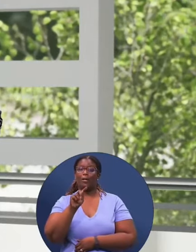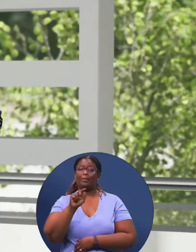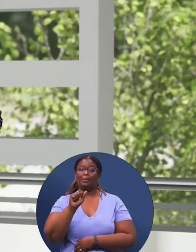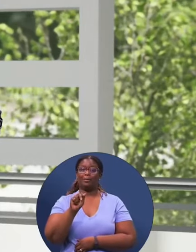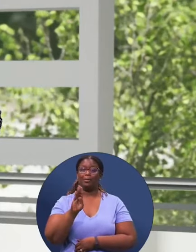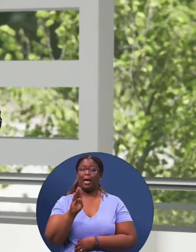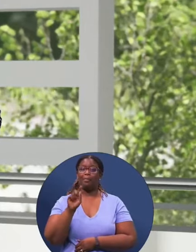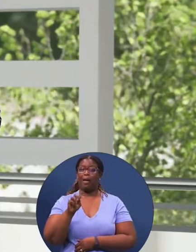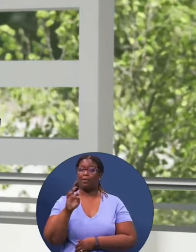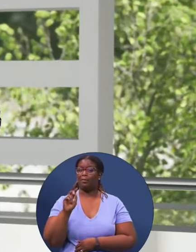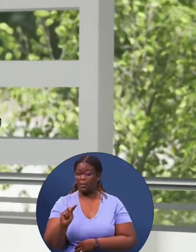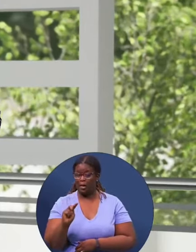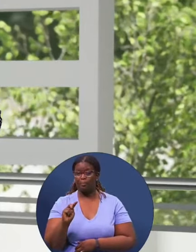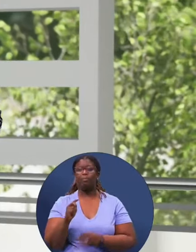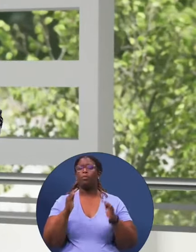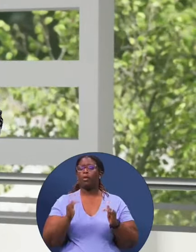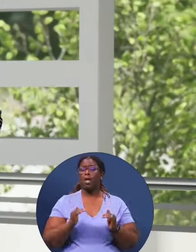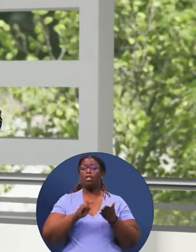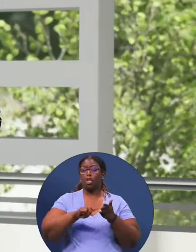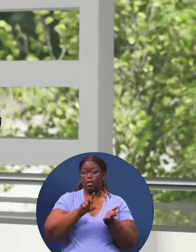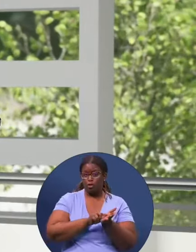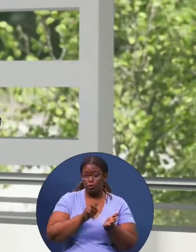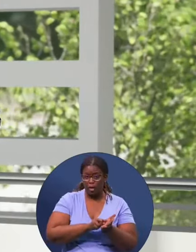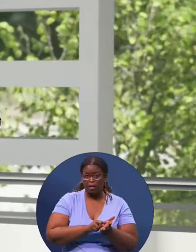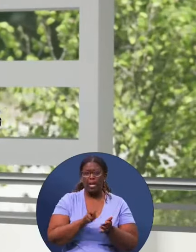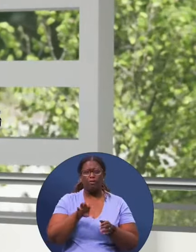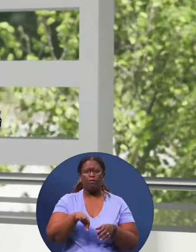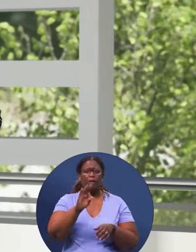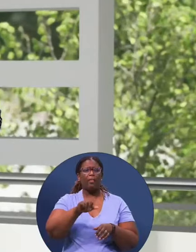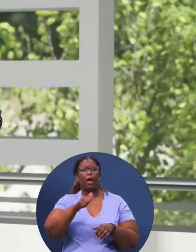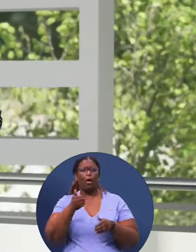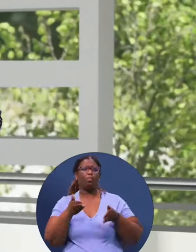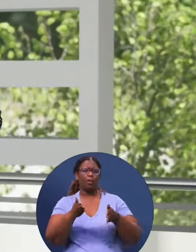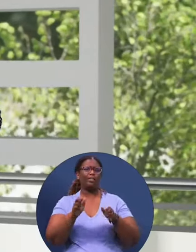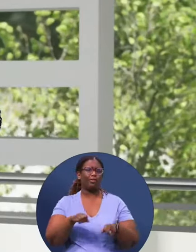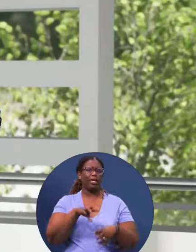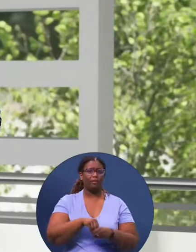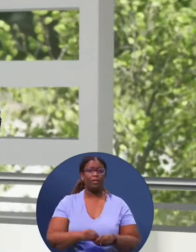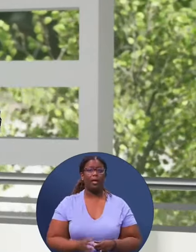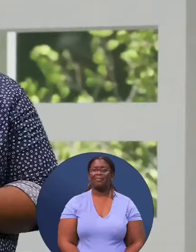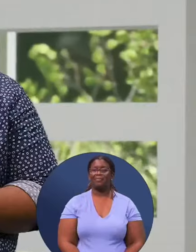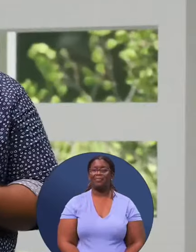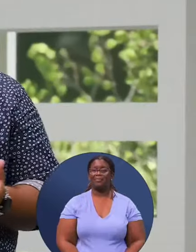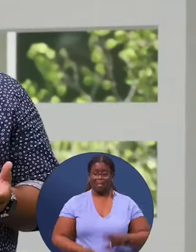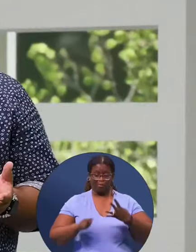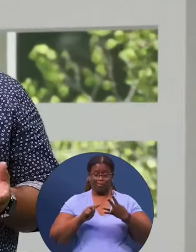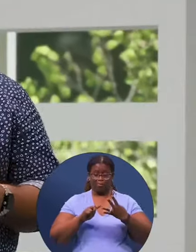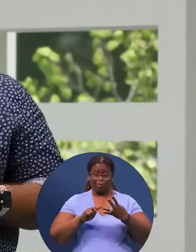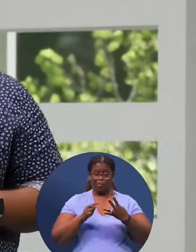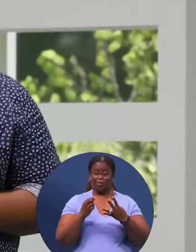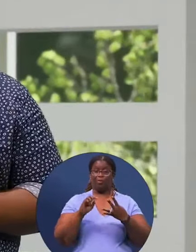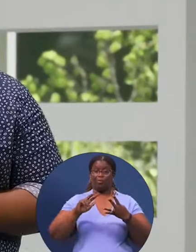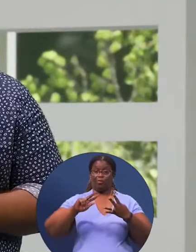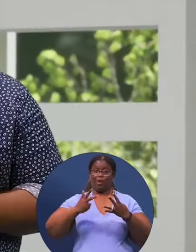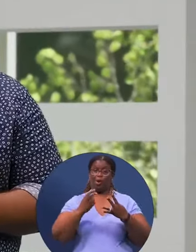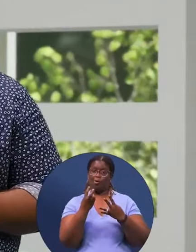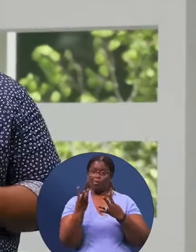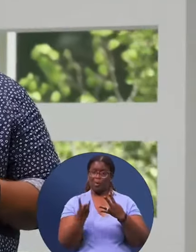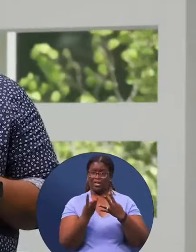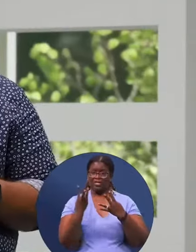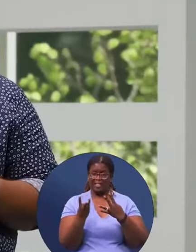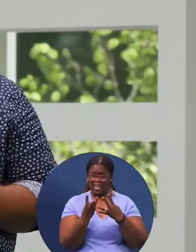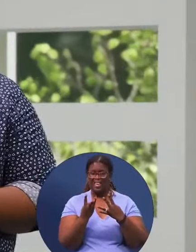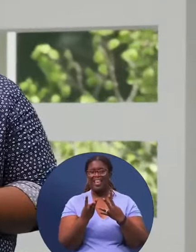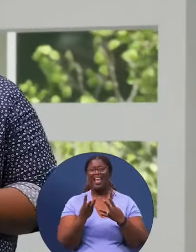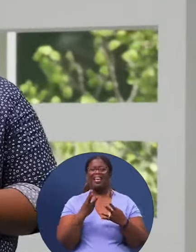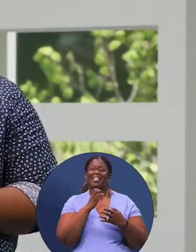to review these announcements, check out our monthly newsletter, and to see other ways to get engaged. Third Wednesdays at Word Tabernacle Church